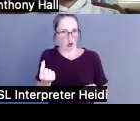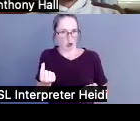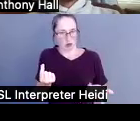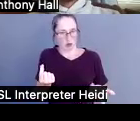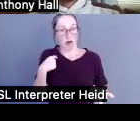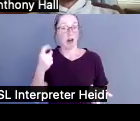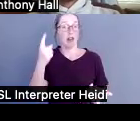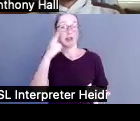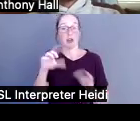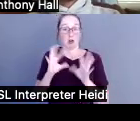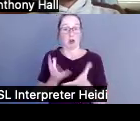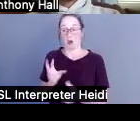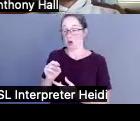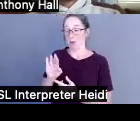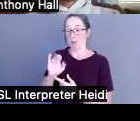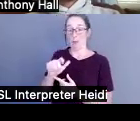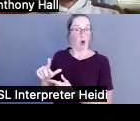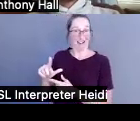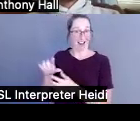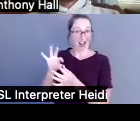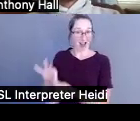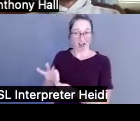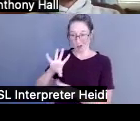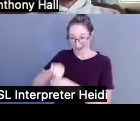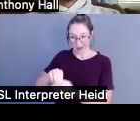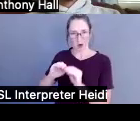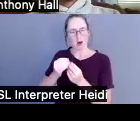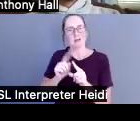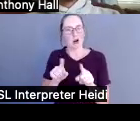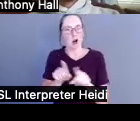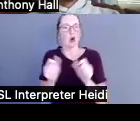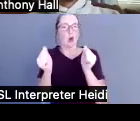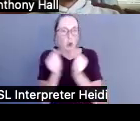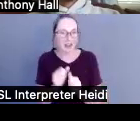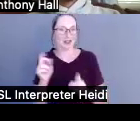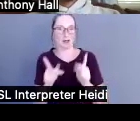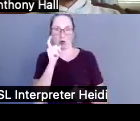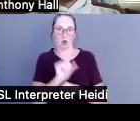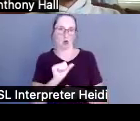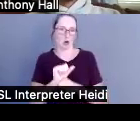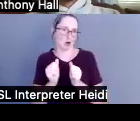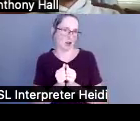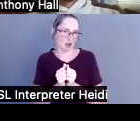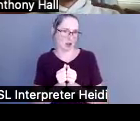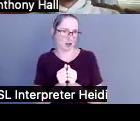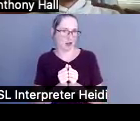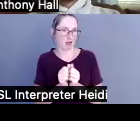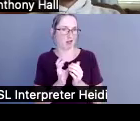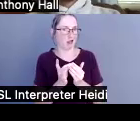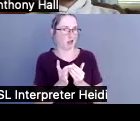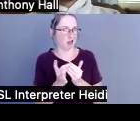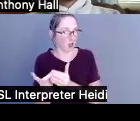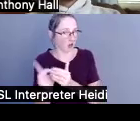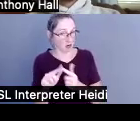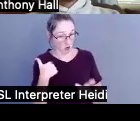the morale it built, not only within the organization, but with the people we worked with, led to them, okay, we